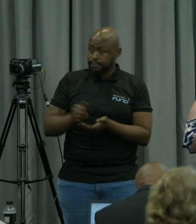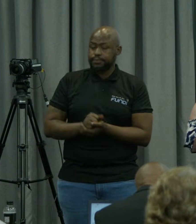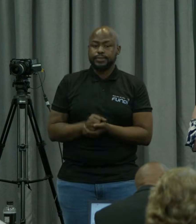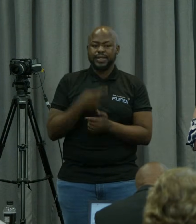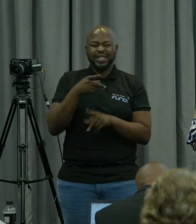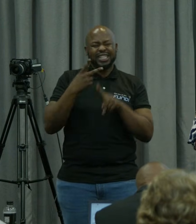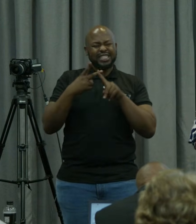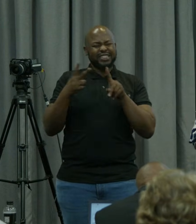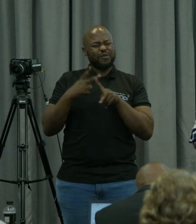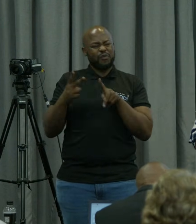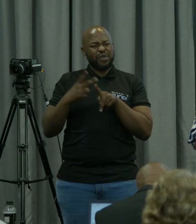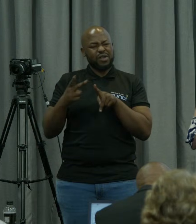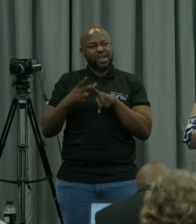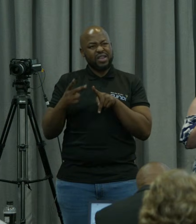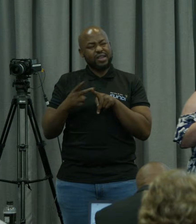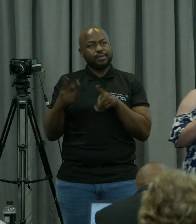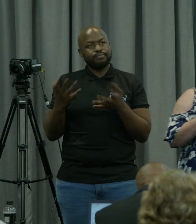very